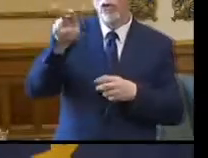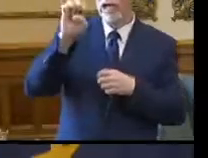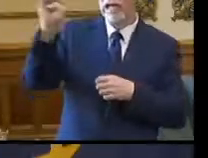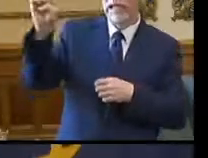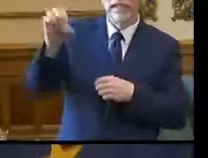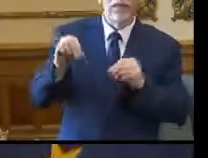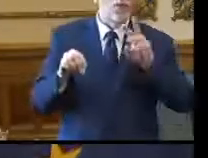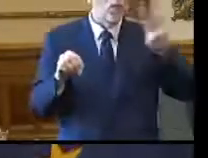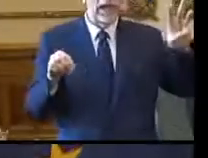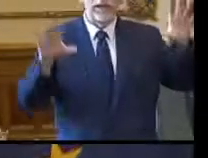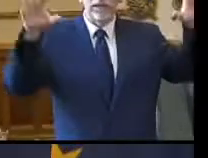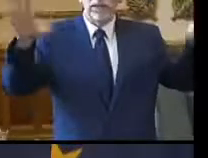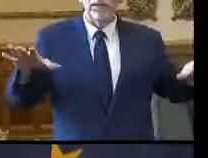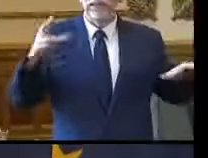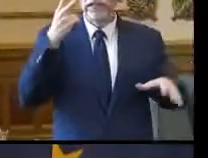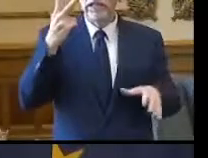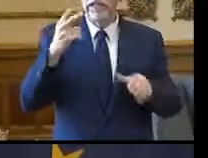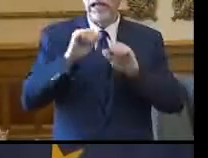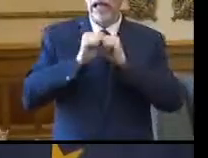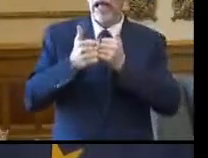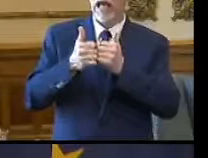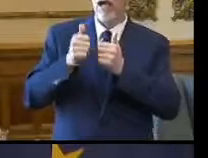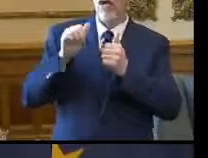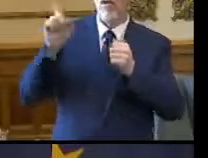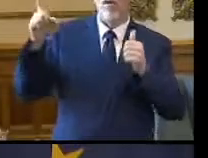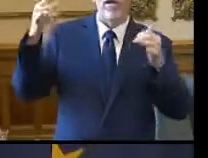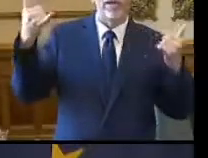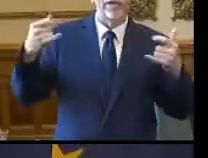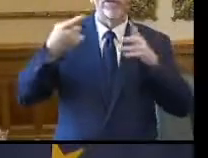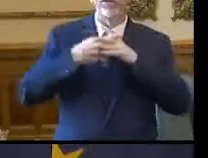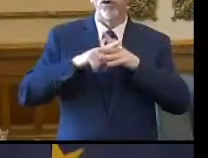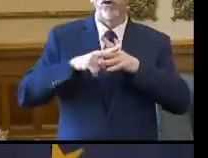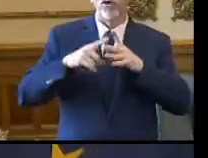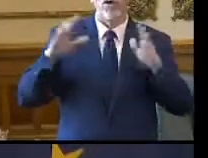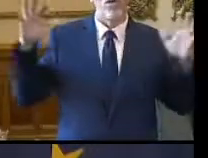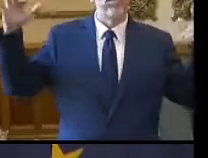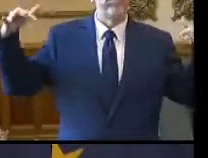members and the communities we serve. Learn more at